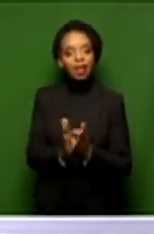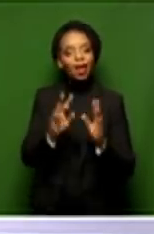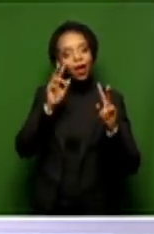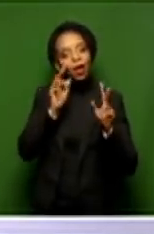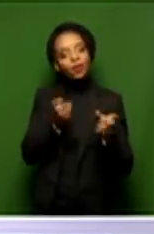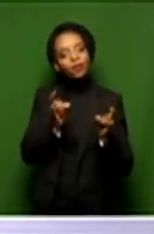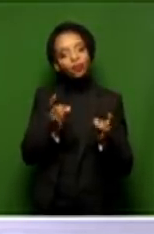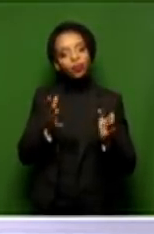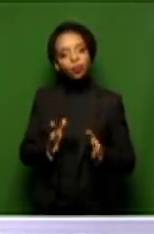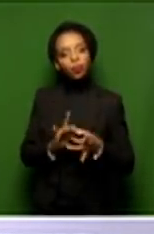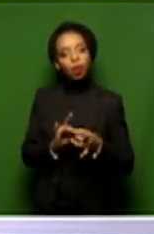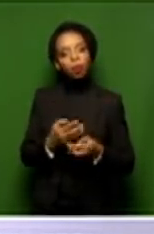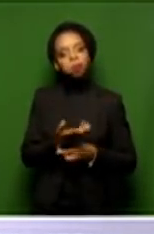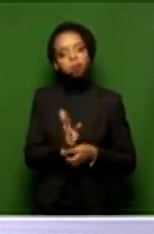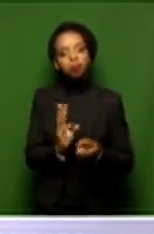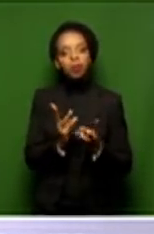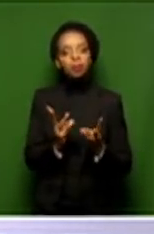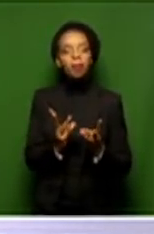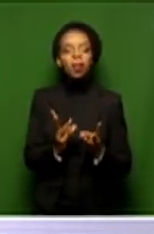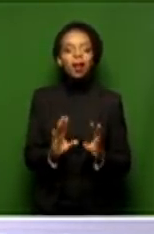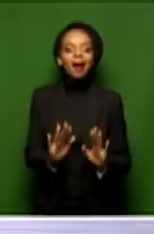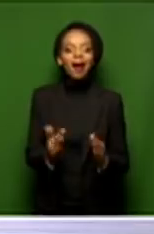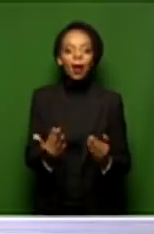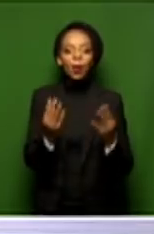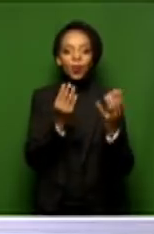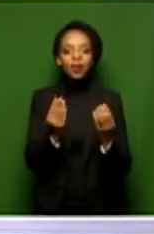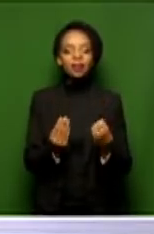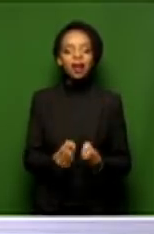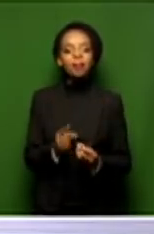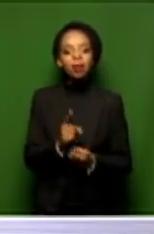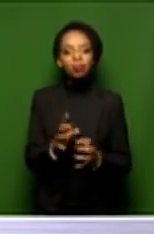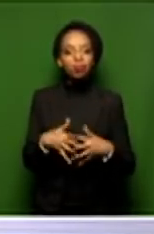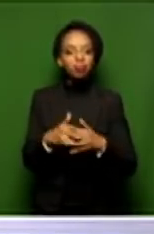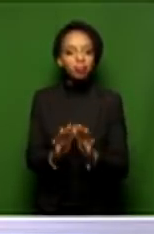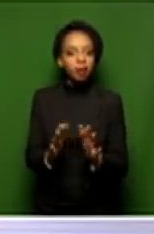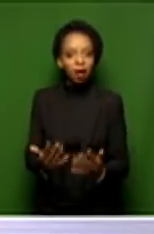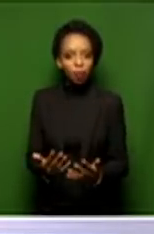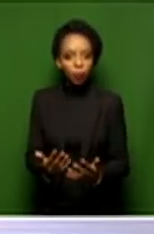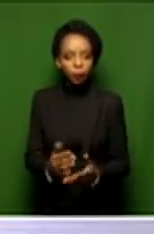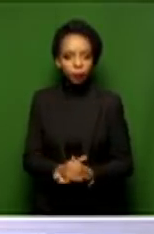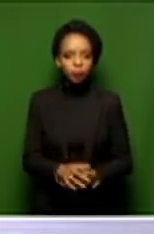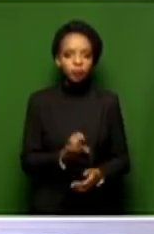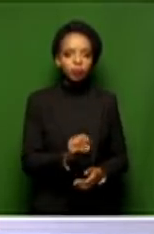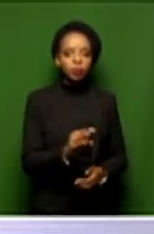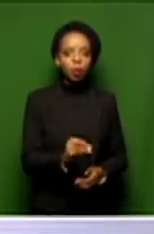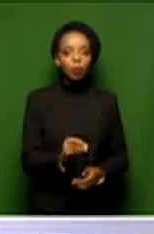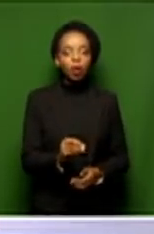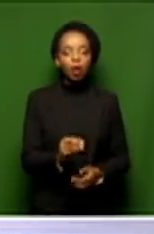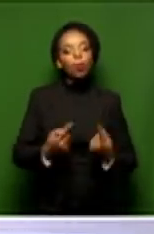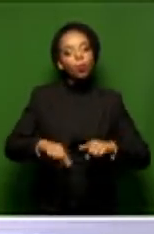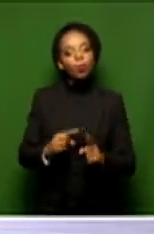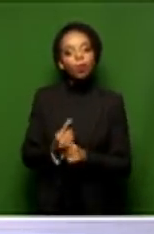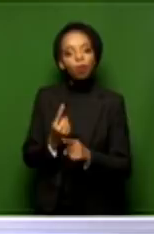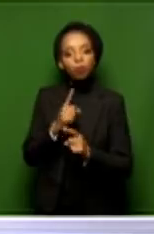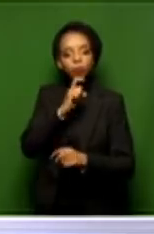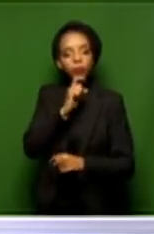exactly you do? How do you formulate these numbers to come up with these very accurate predictions? So we always use